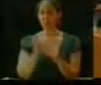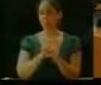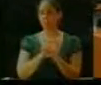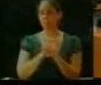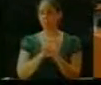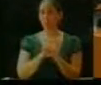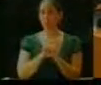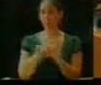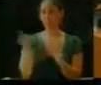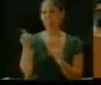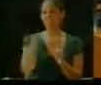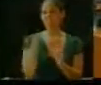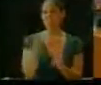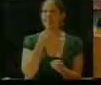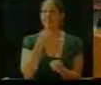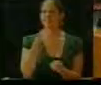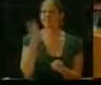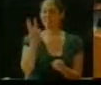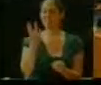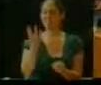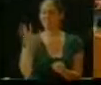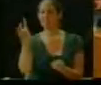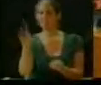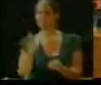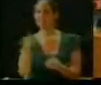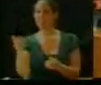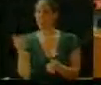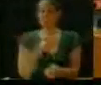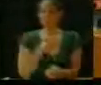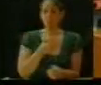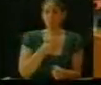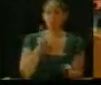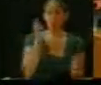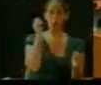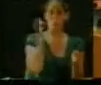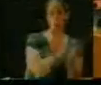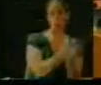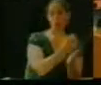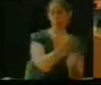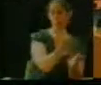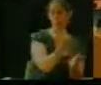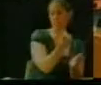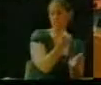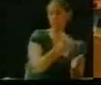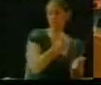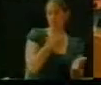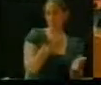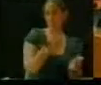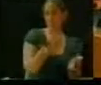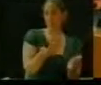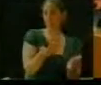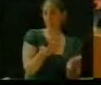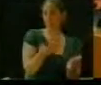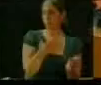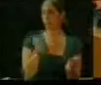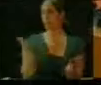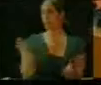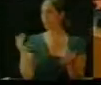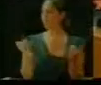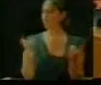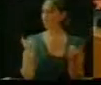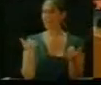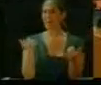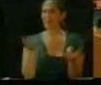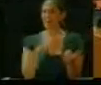say, 16, 17 things, and we approve of 15, then Larry, we're the final one. Then the paper, the News Sentinel that has